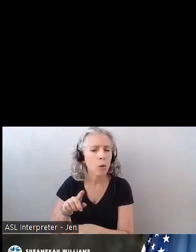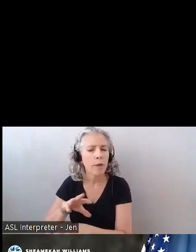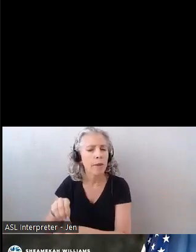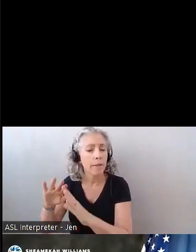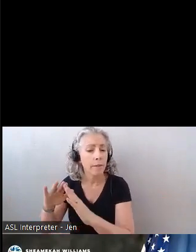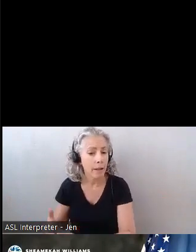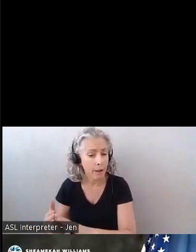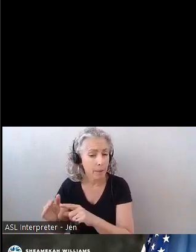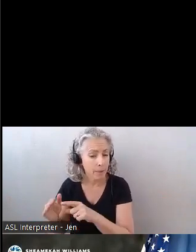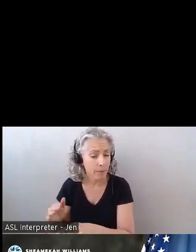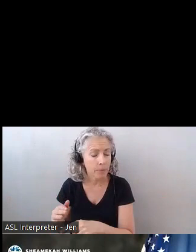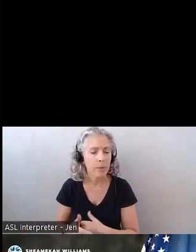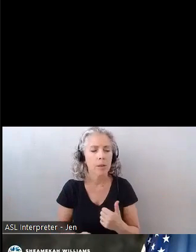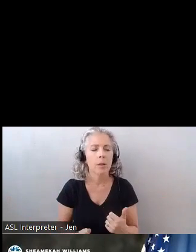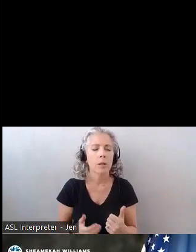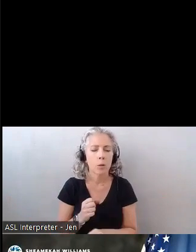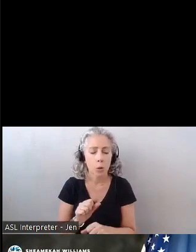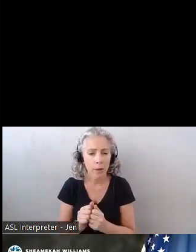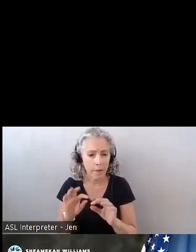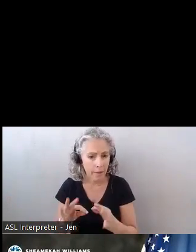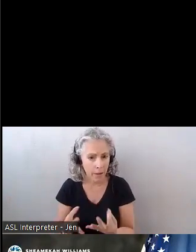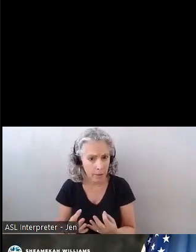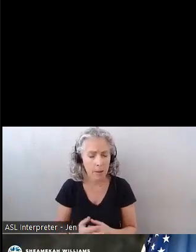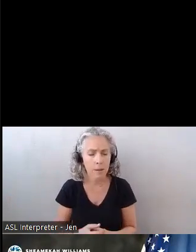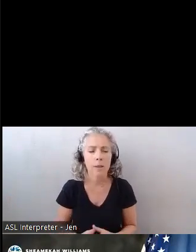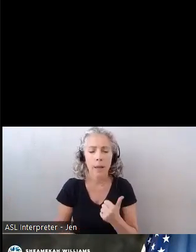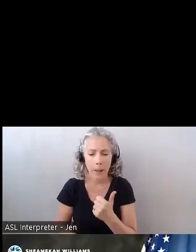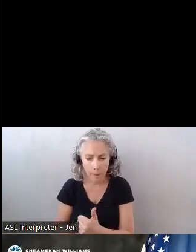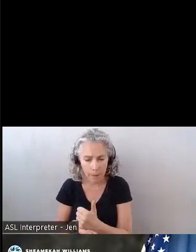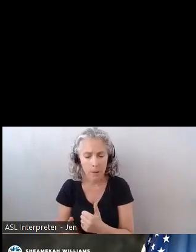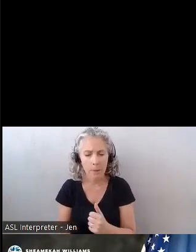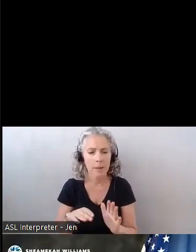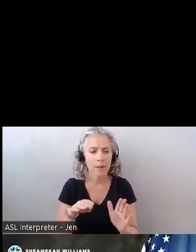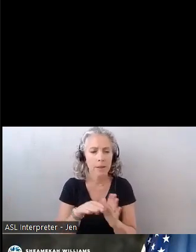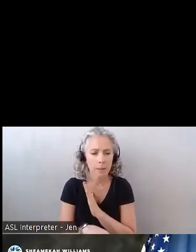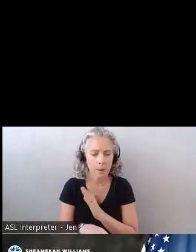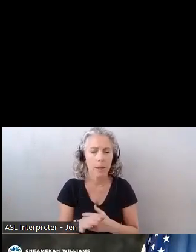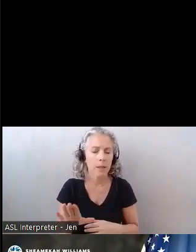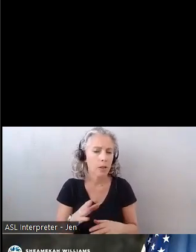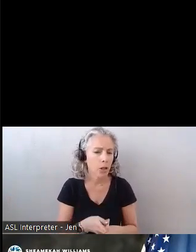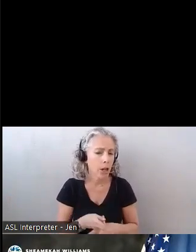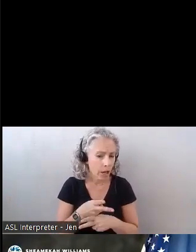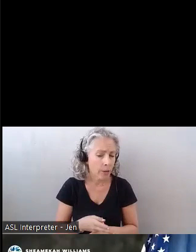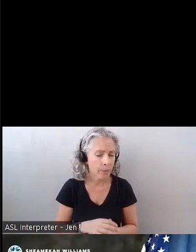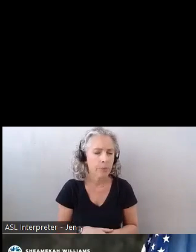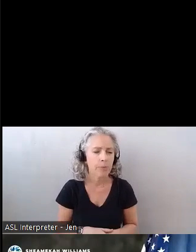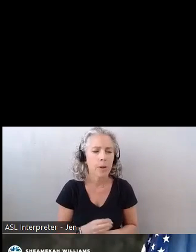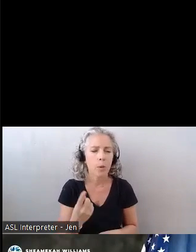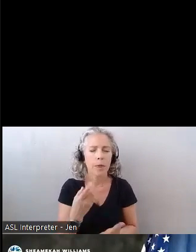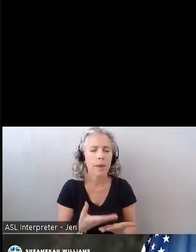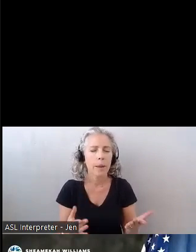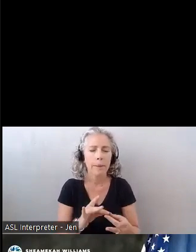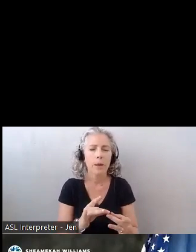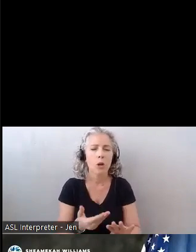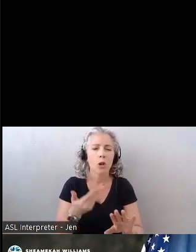families, to assist us and aid us into stabilizing in the stabilizing care. And then one that I mentioned earlier is